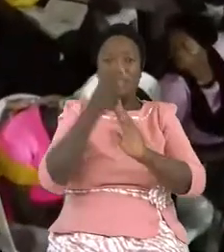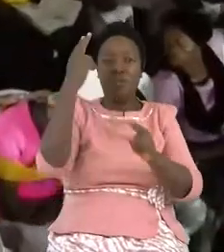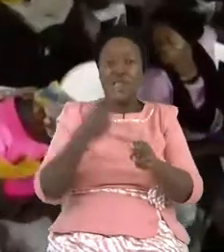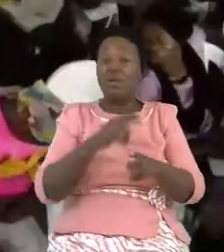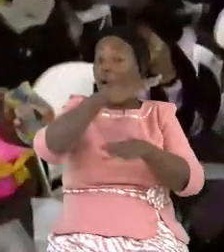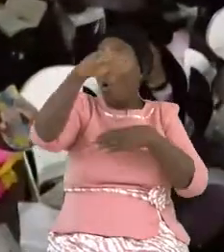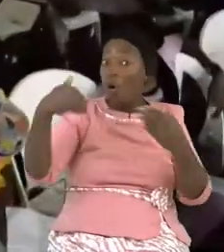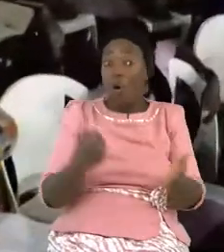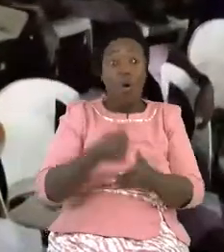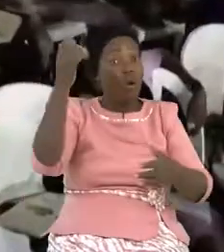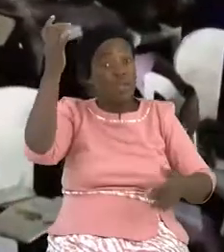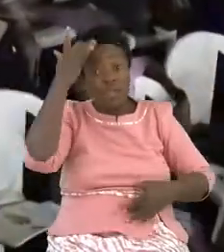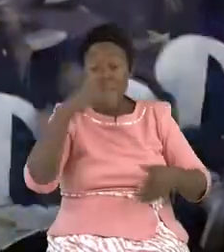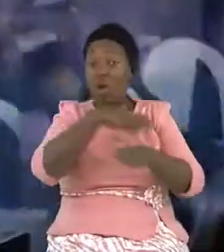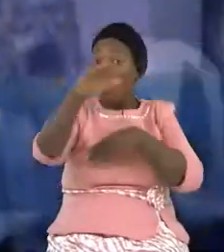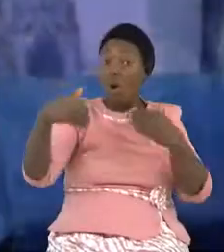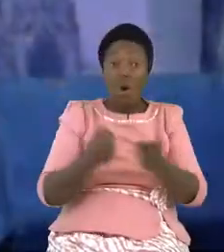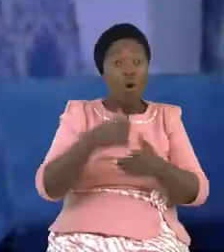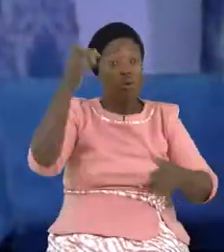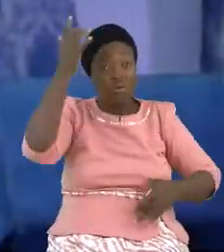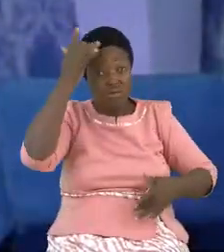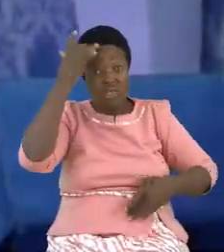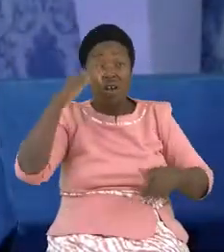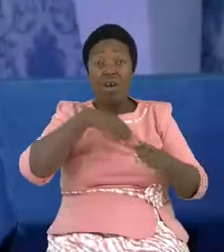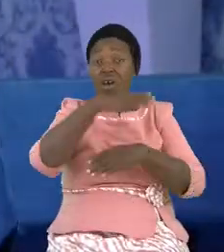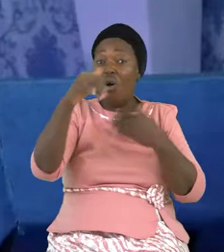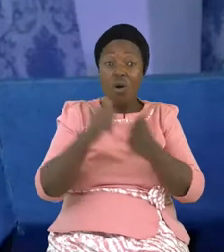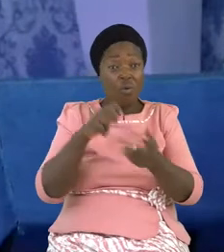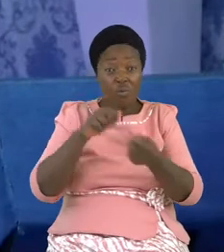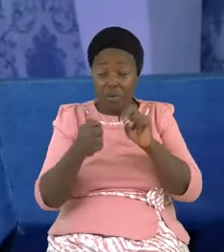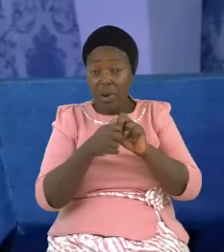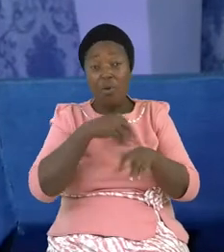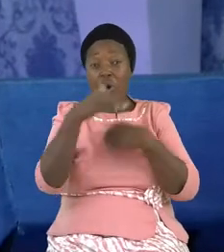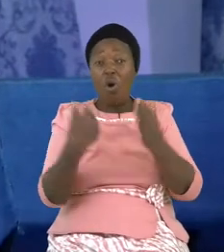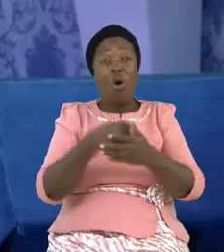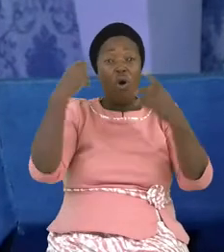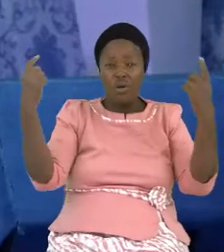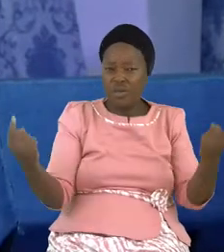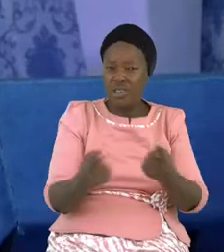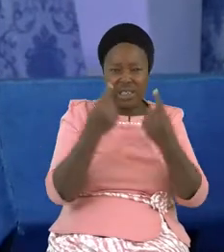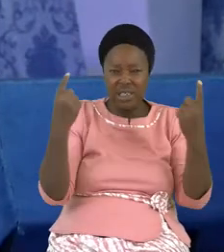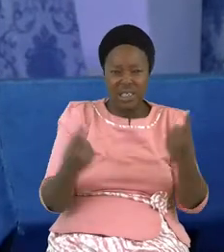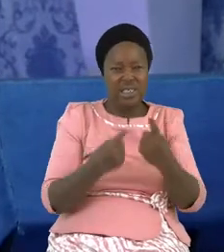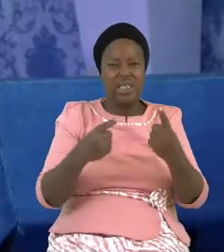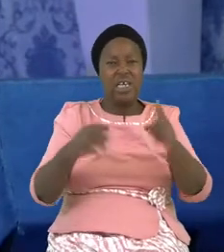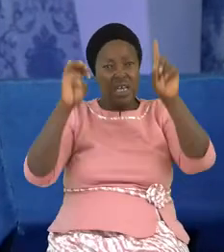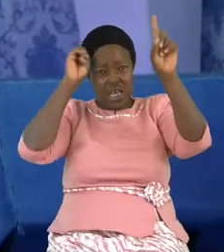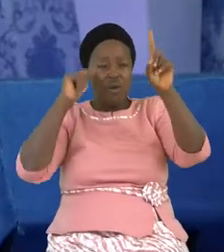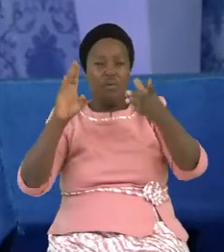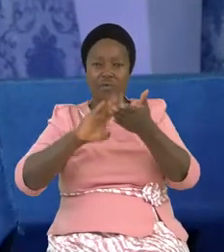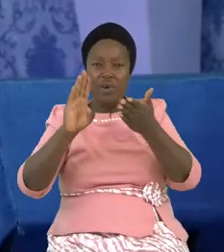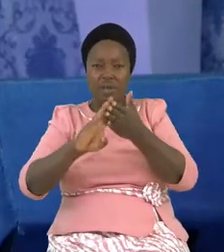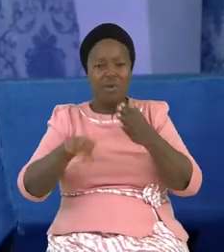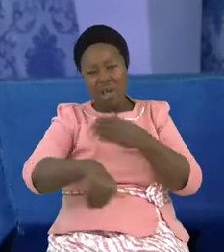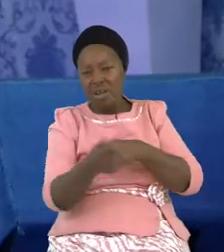iniquities, all diseases, on the one side, all sin, he'll forgive. On the other side,